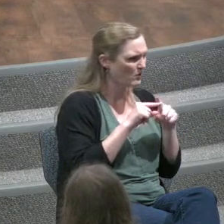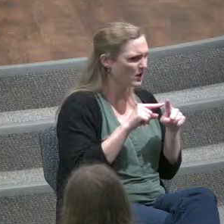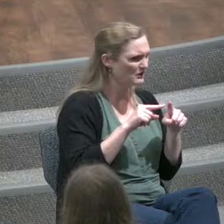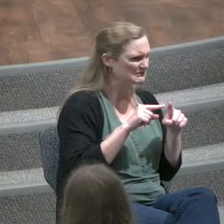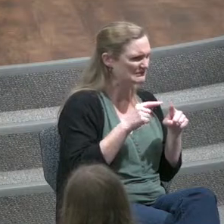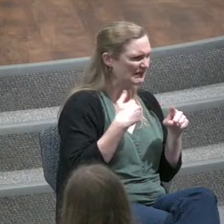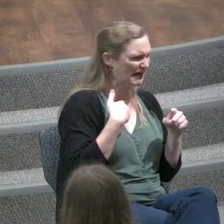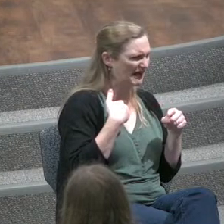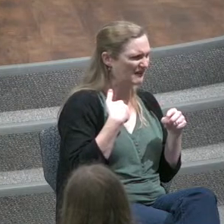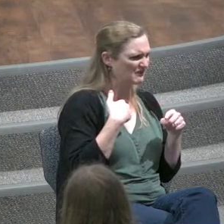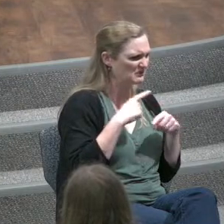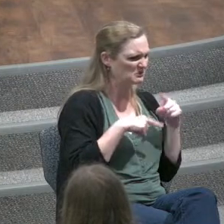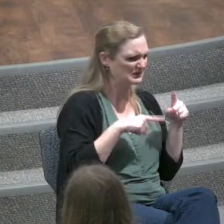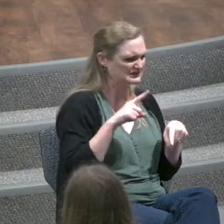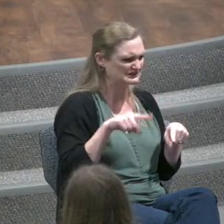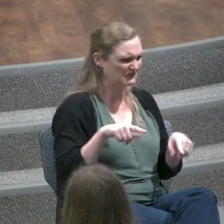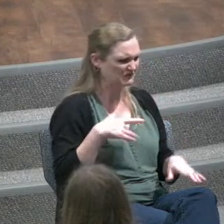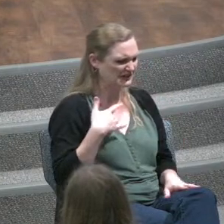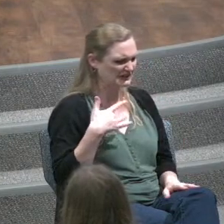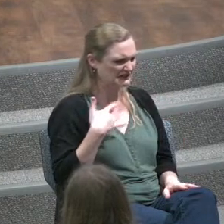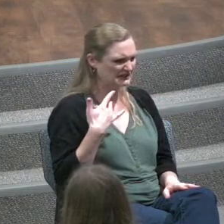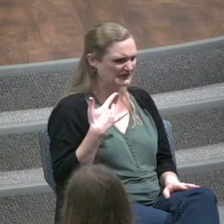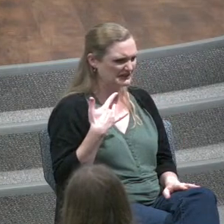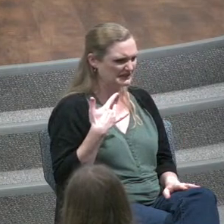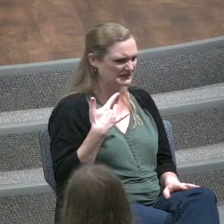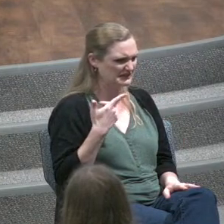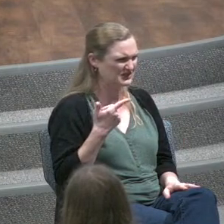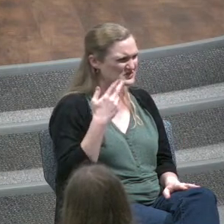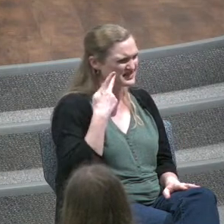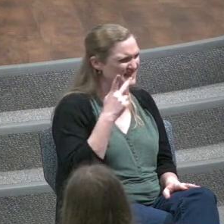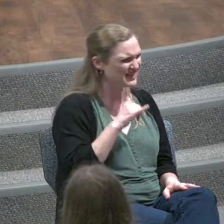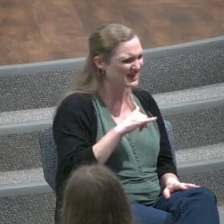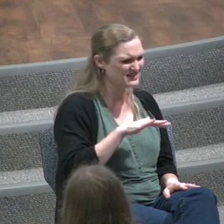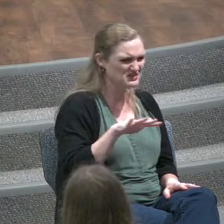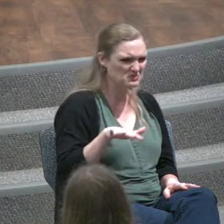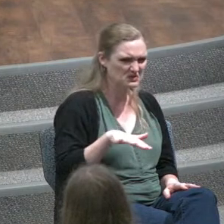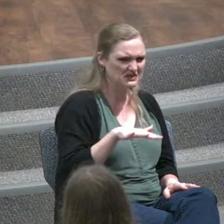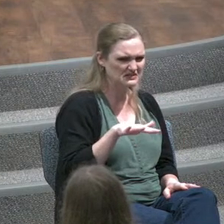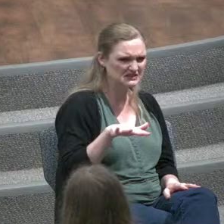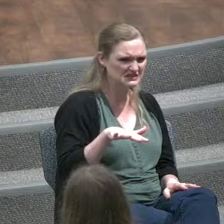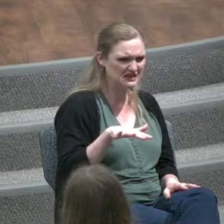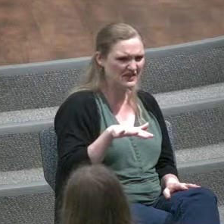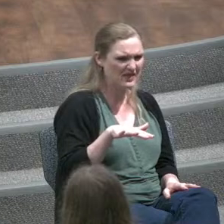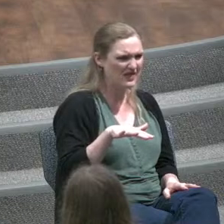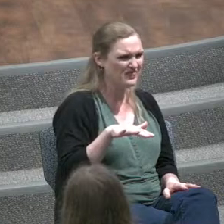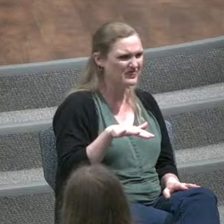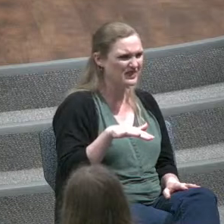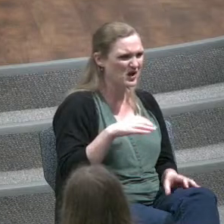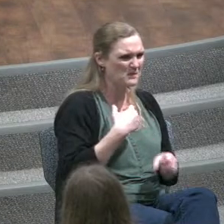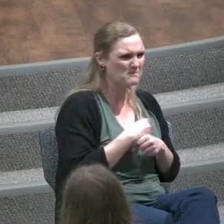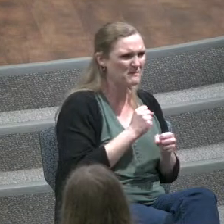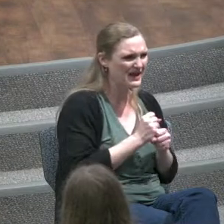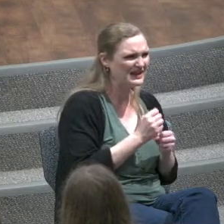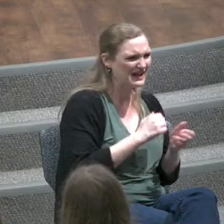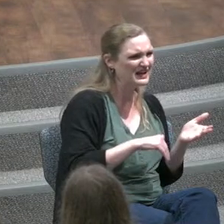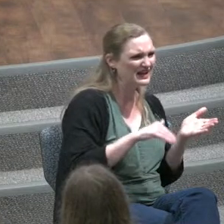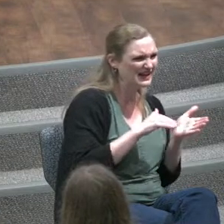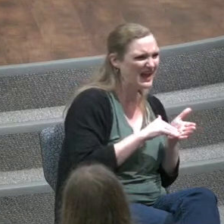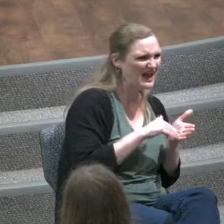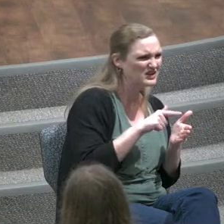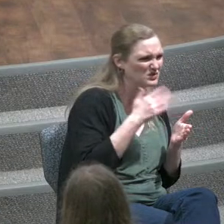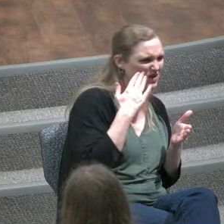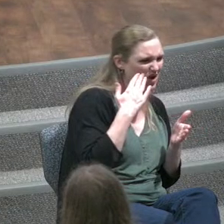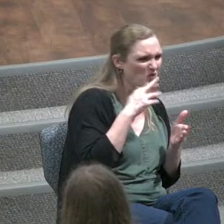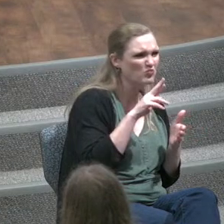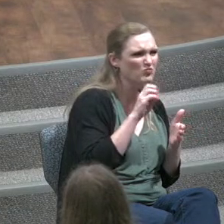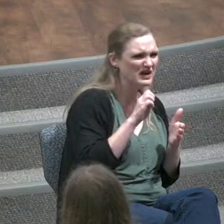kind of have mixed feelings about that. You see that in a number of places, but where they're going